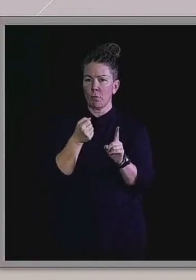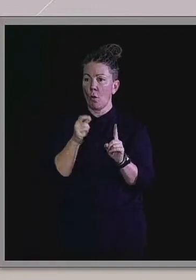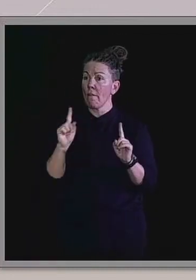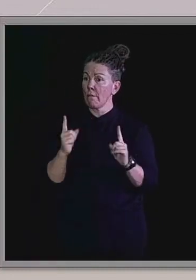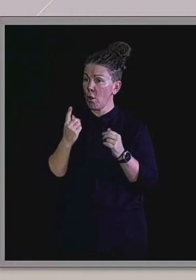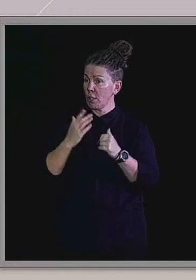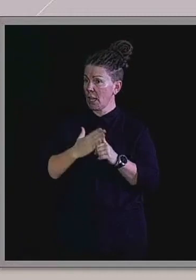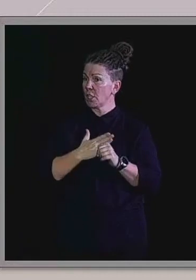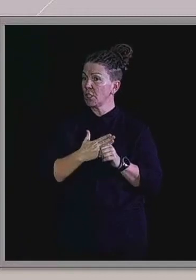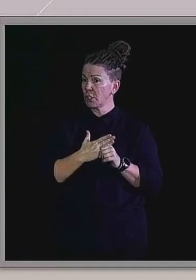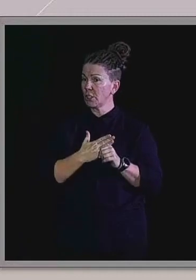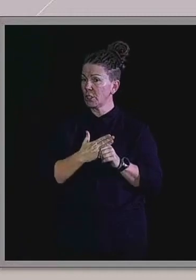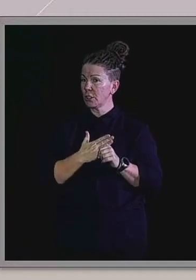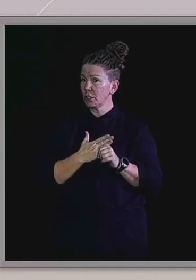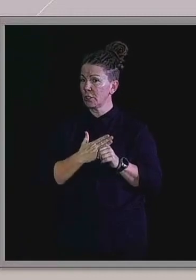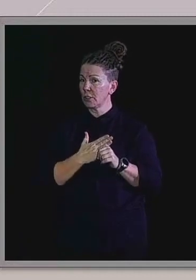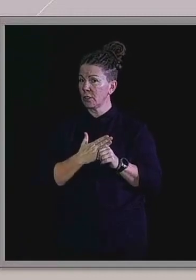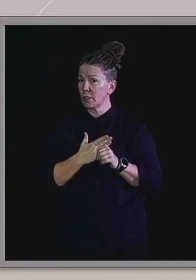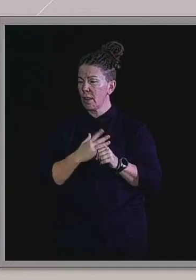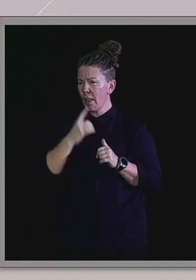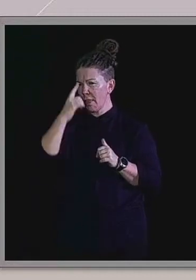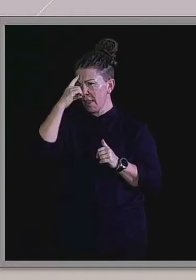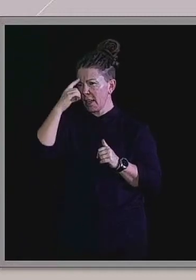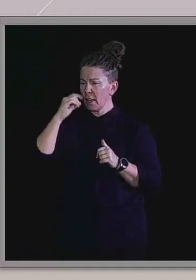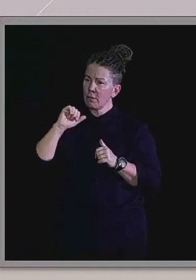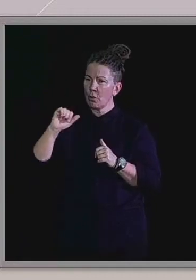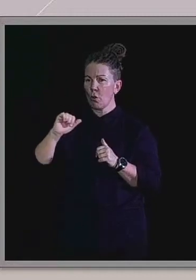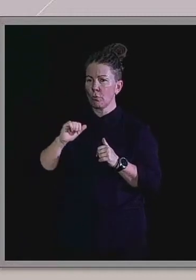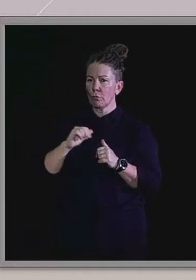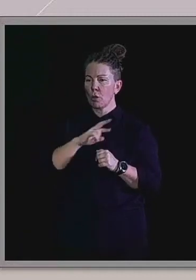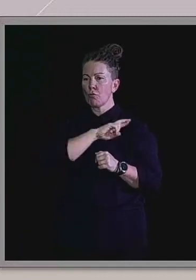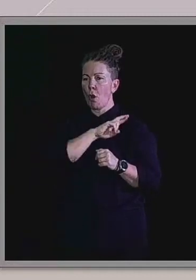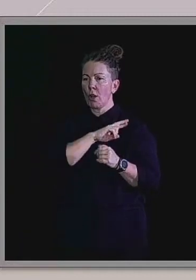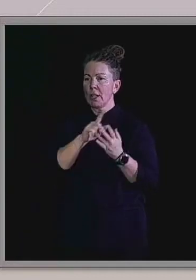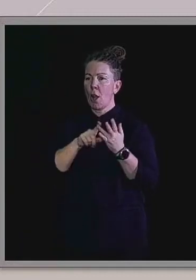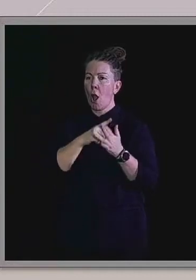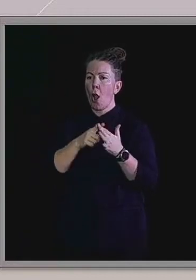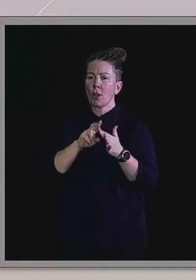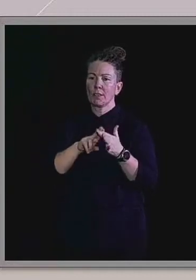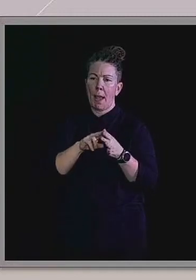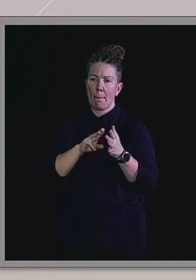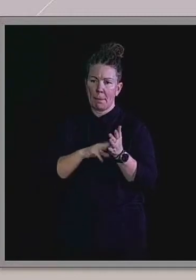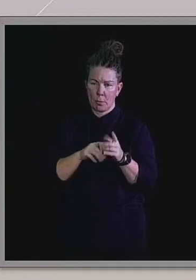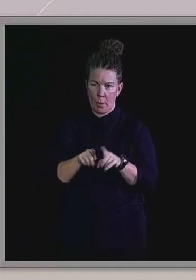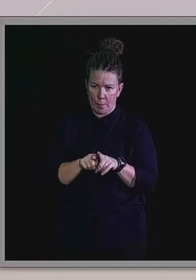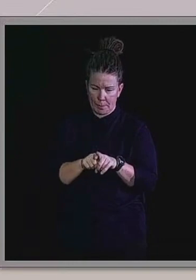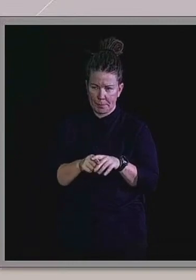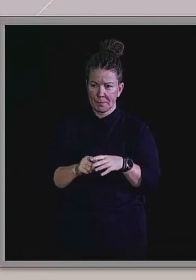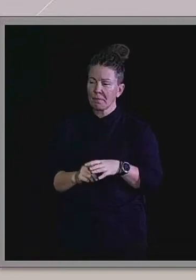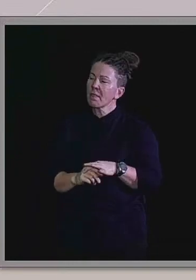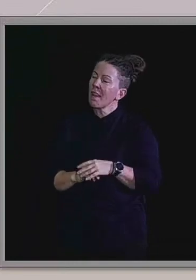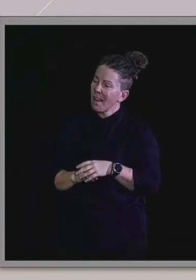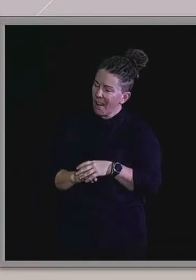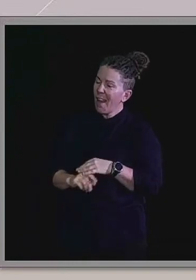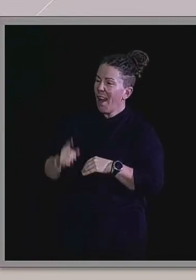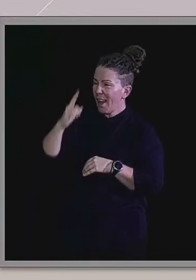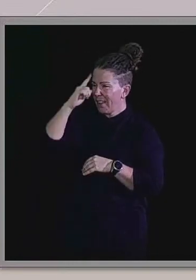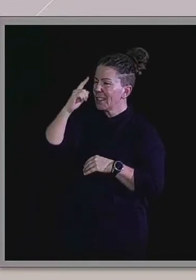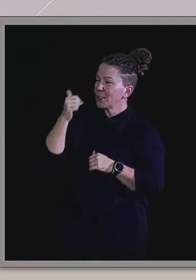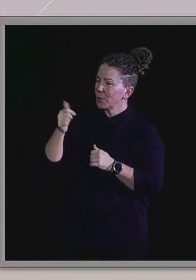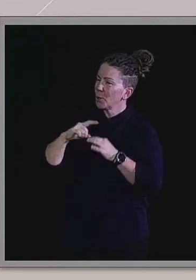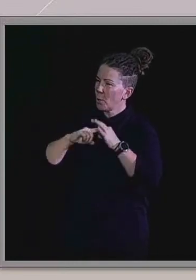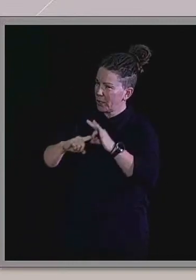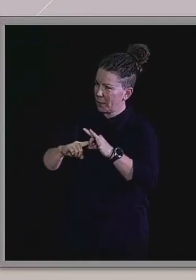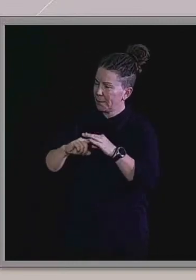Peoples, thinking a little bit in your role with Oxfam too? Yeah, well, no, it's a good question. And I mean, I think what we're seeing now, particularly